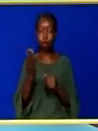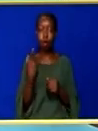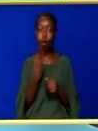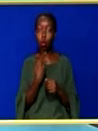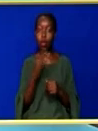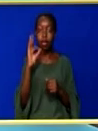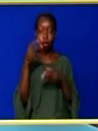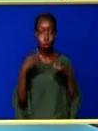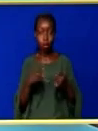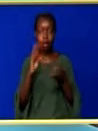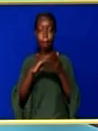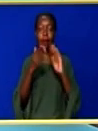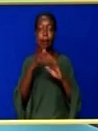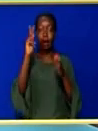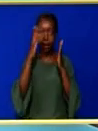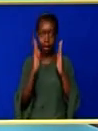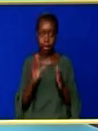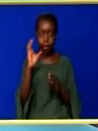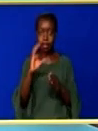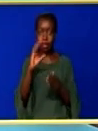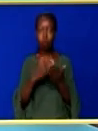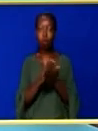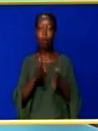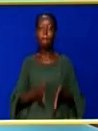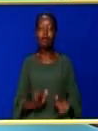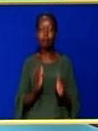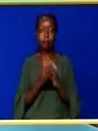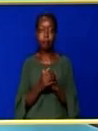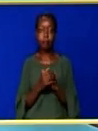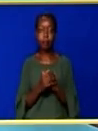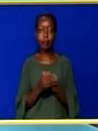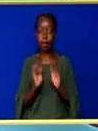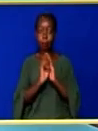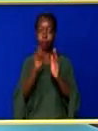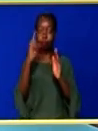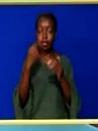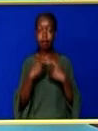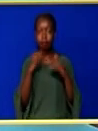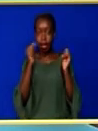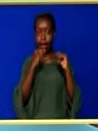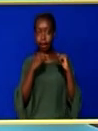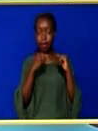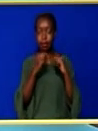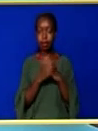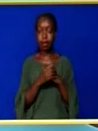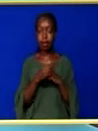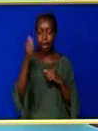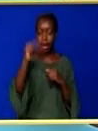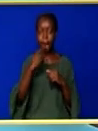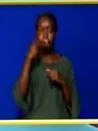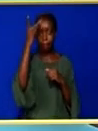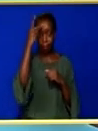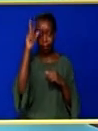3 ways of becoming a Kenyan citizen by birth. Yes, like the first one we've agreed, either of your parents is a